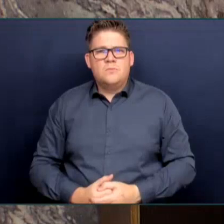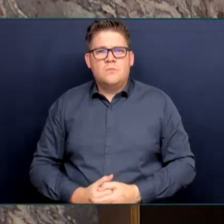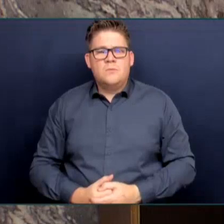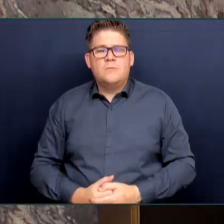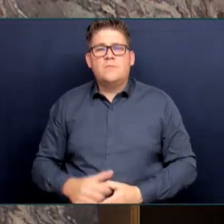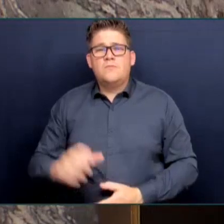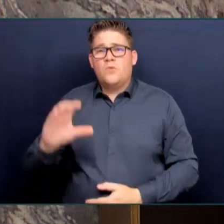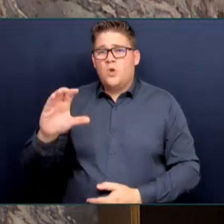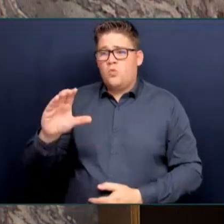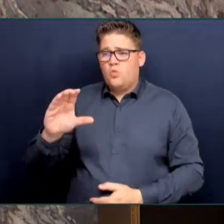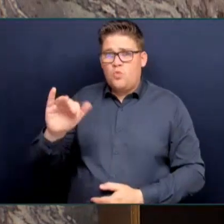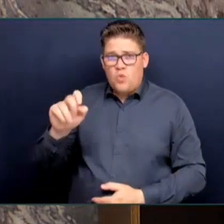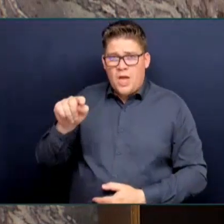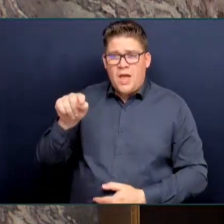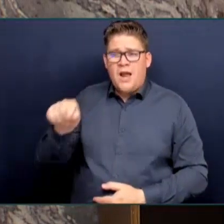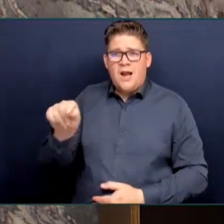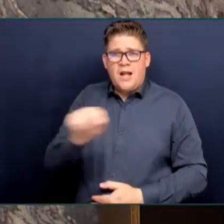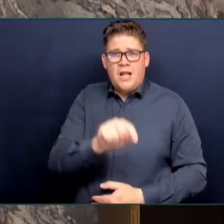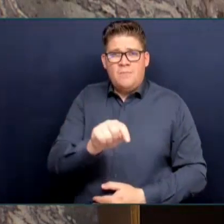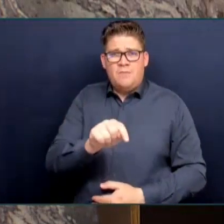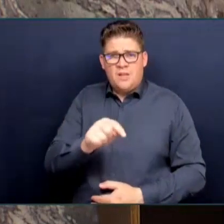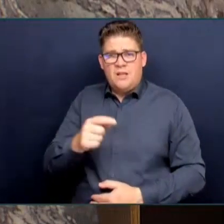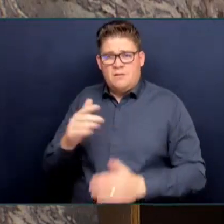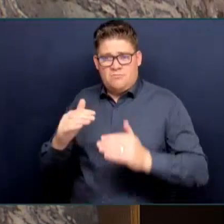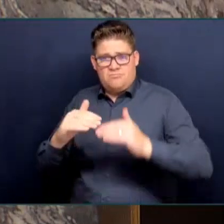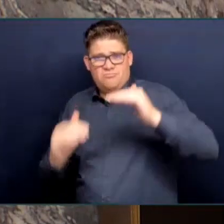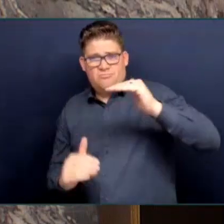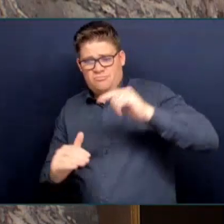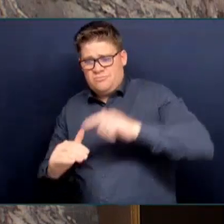communities? Exactly.